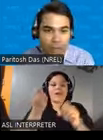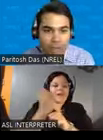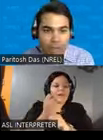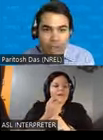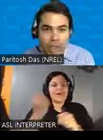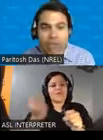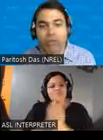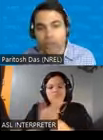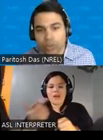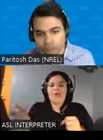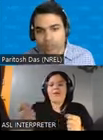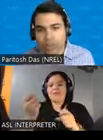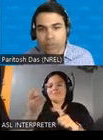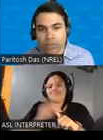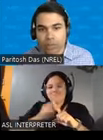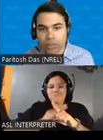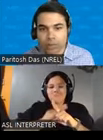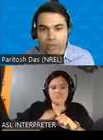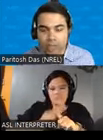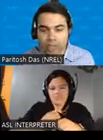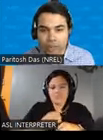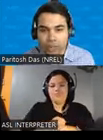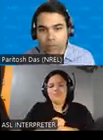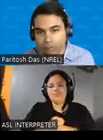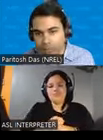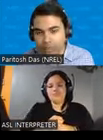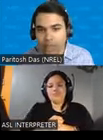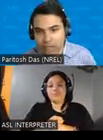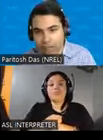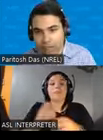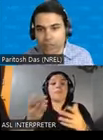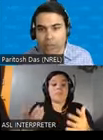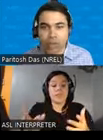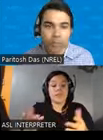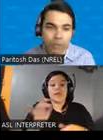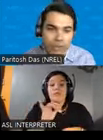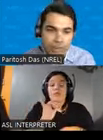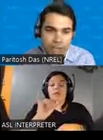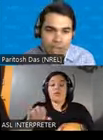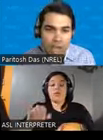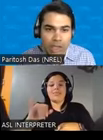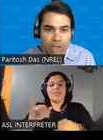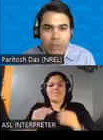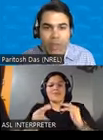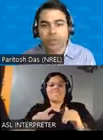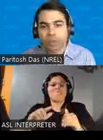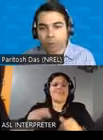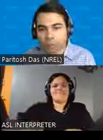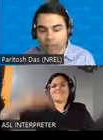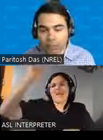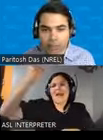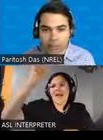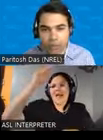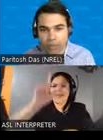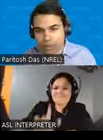level. Again, we use a similar method that was used in IRP to develop these high, medium, and low projections. These were also informed